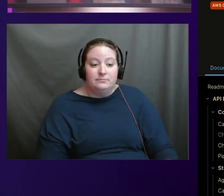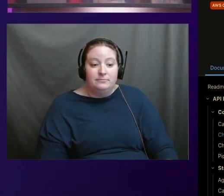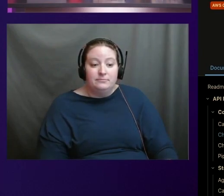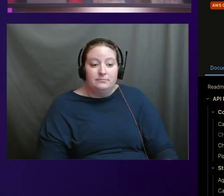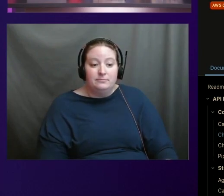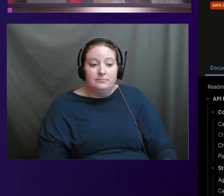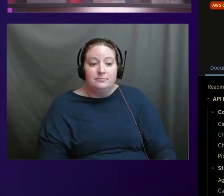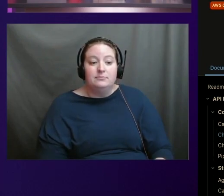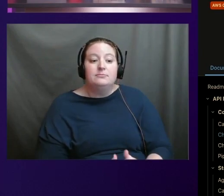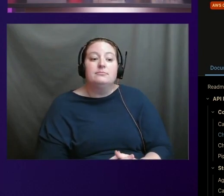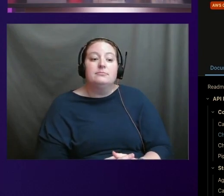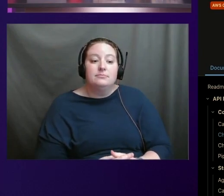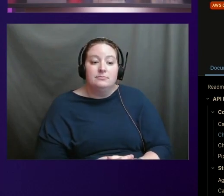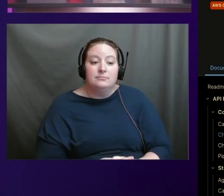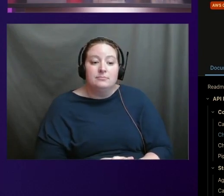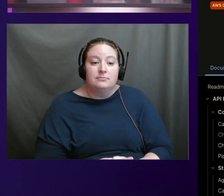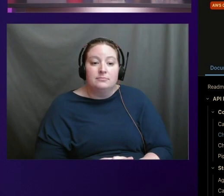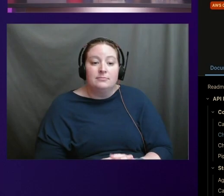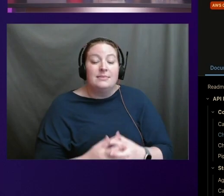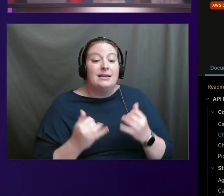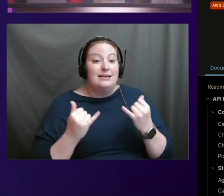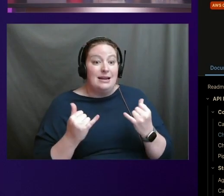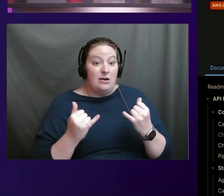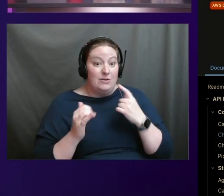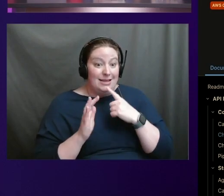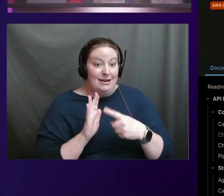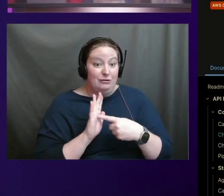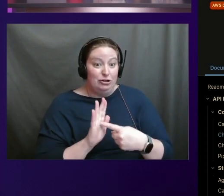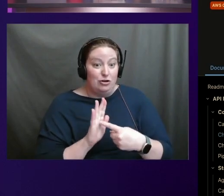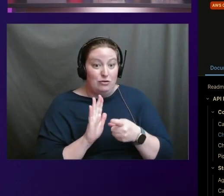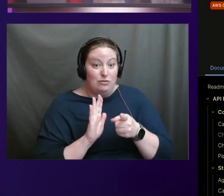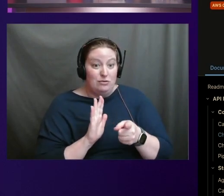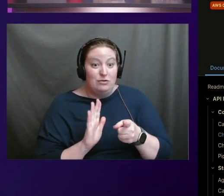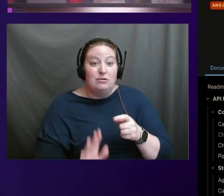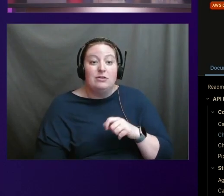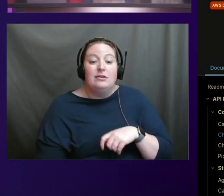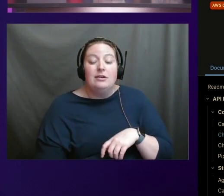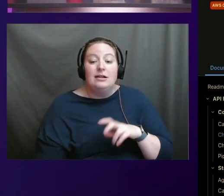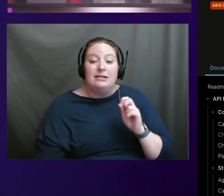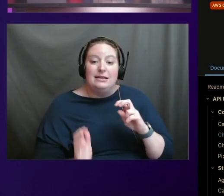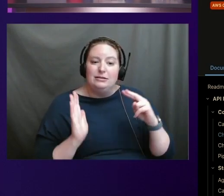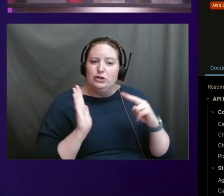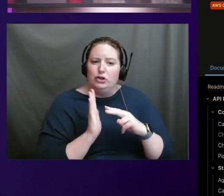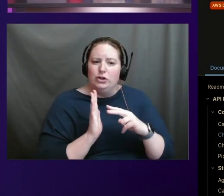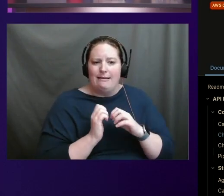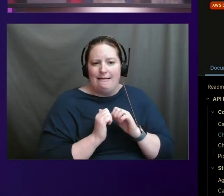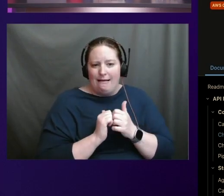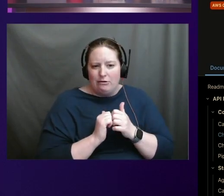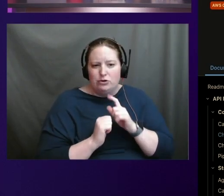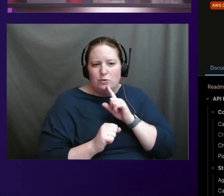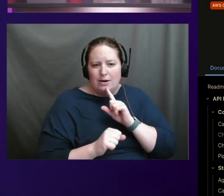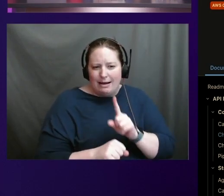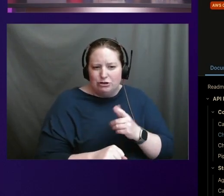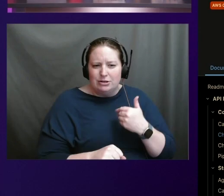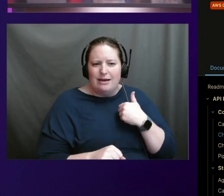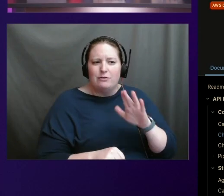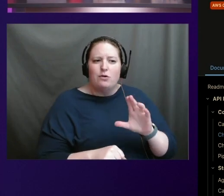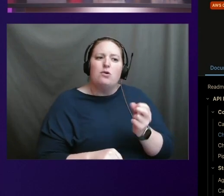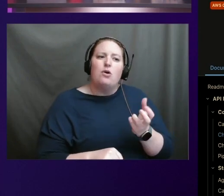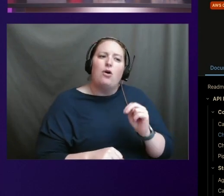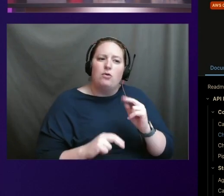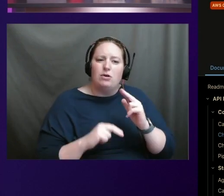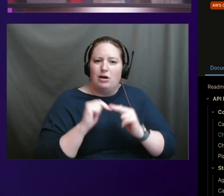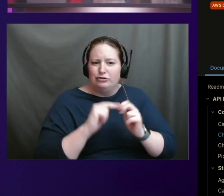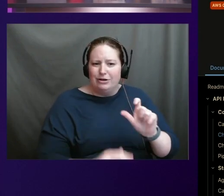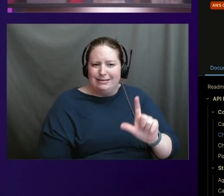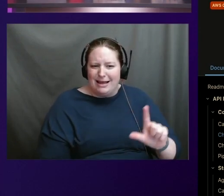here we go. So now that I have shown these, let's take a look at how to actually get your own construct library on Construct Hub.